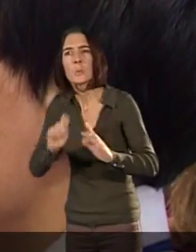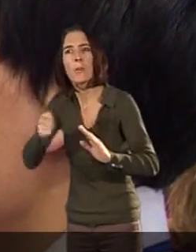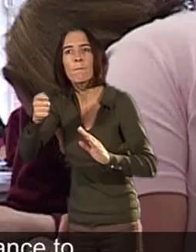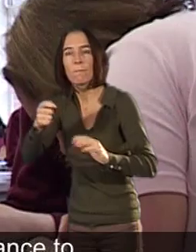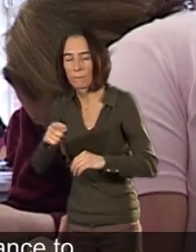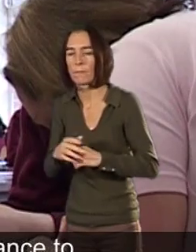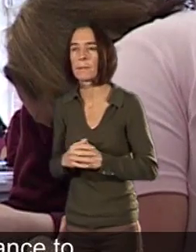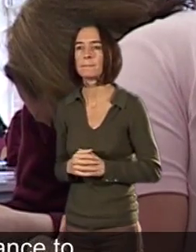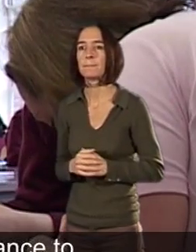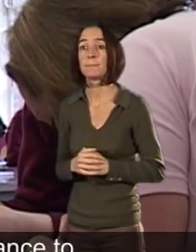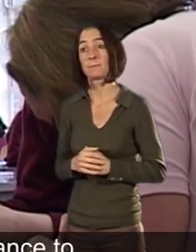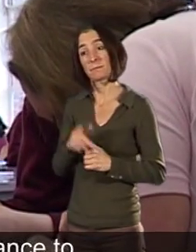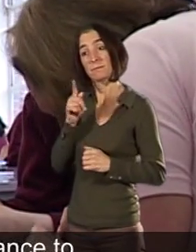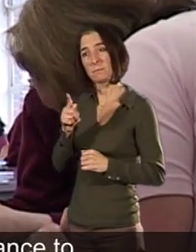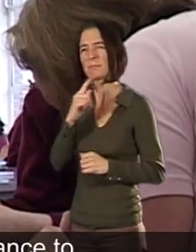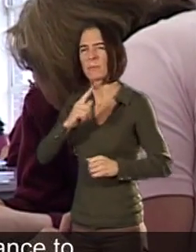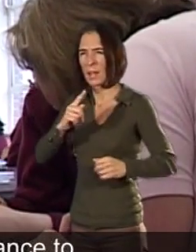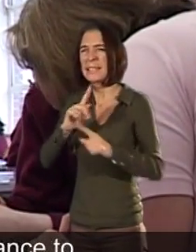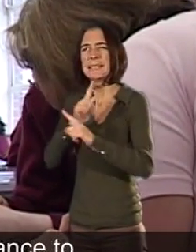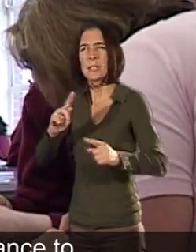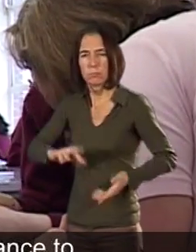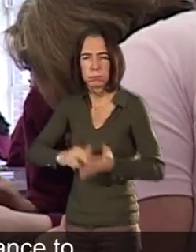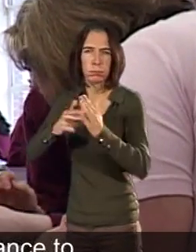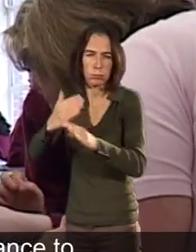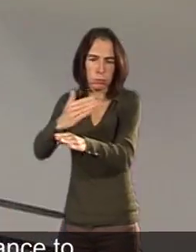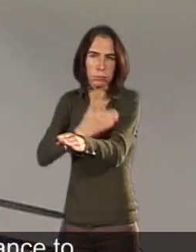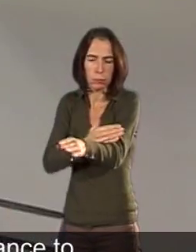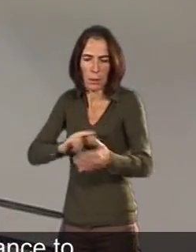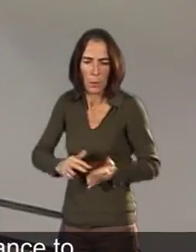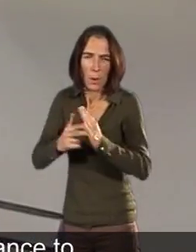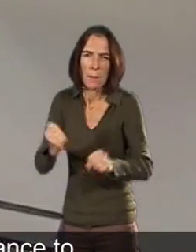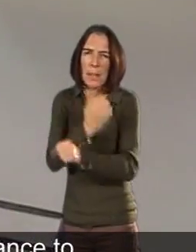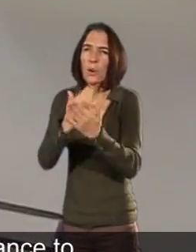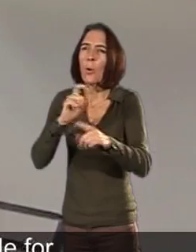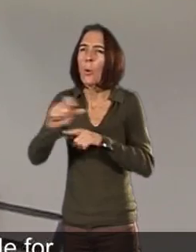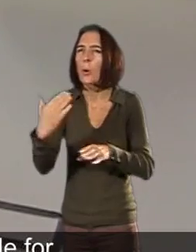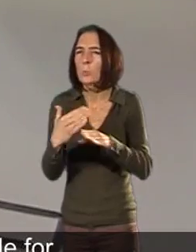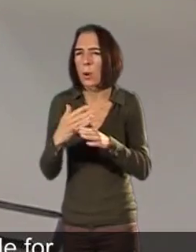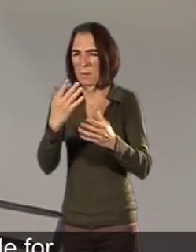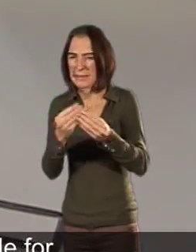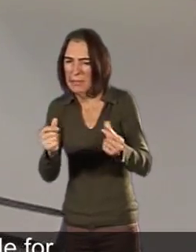off. Suleiman plans lessons well in advance to ensure that there's time for all coursework and